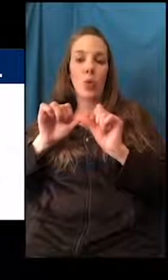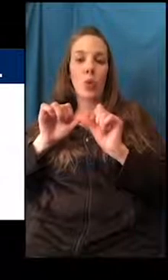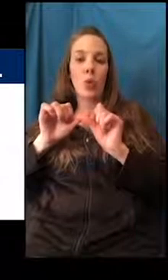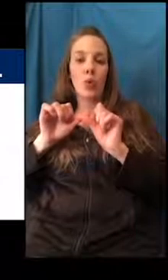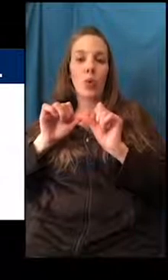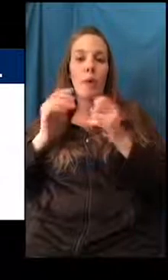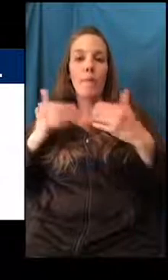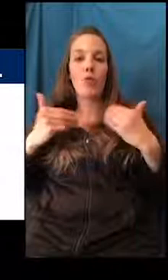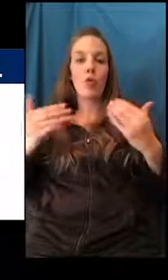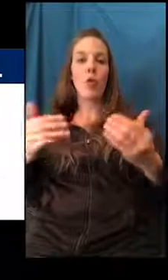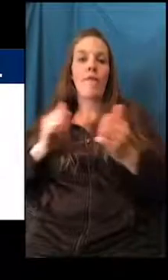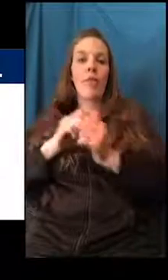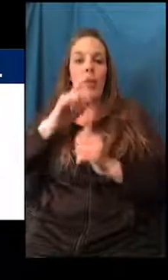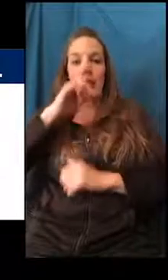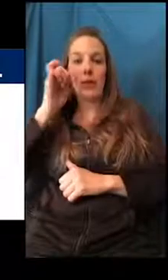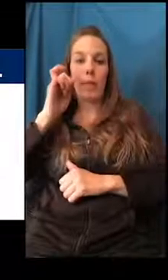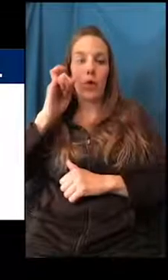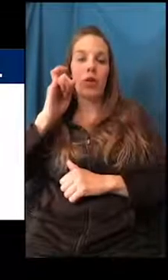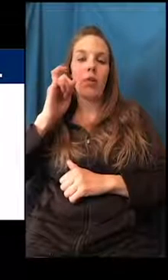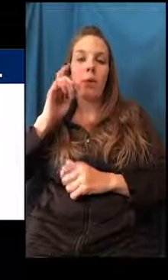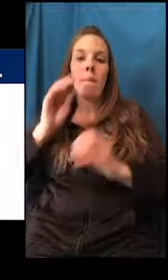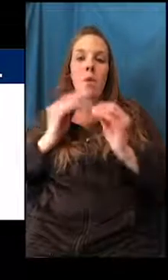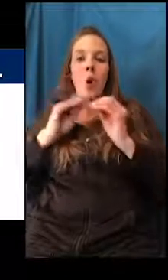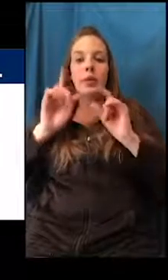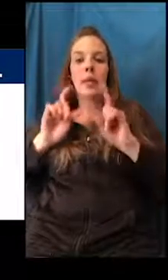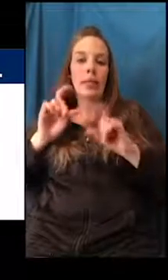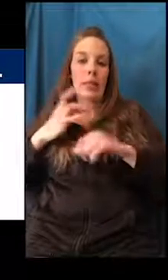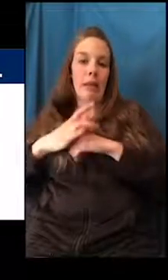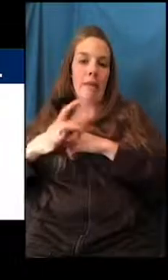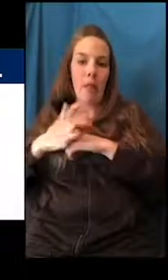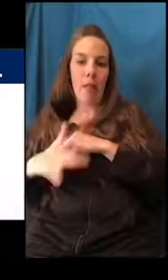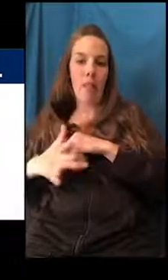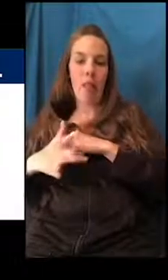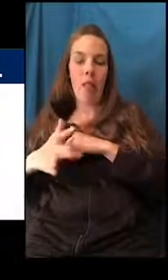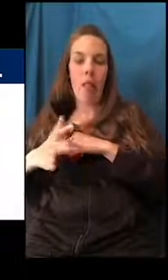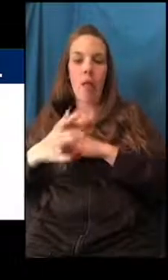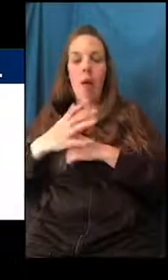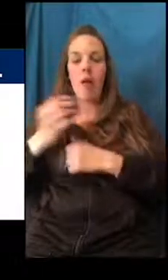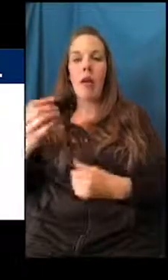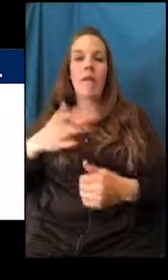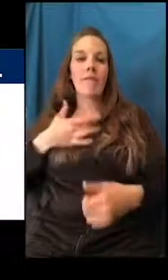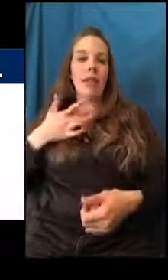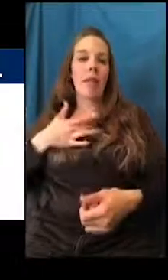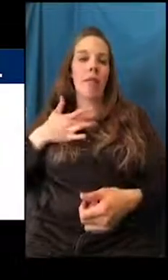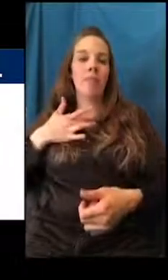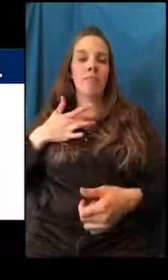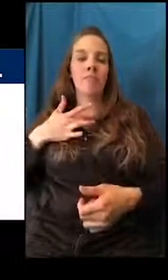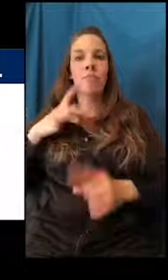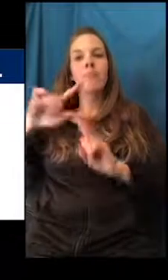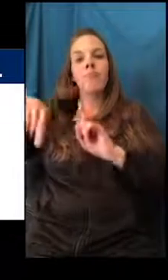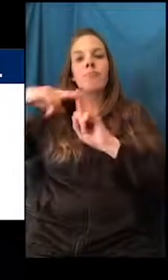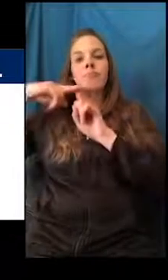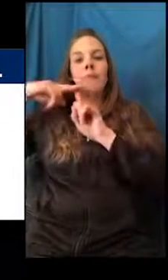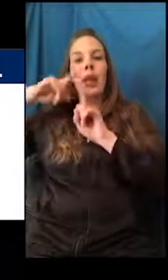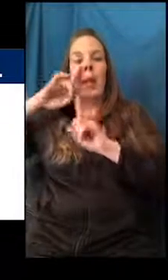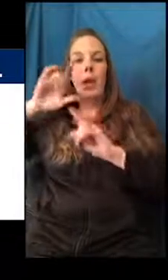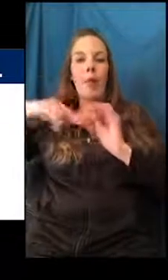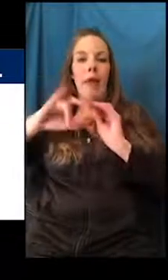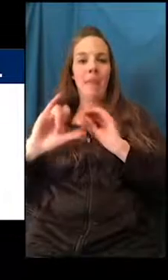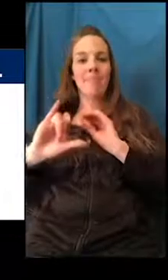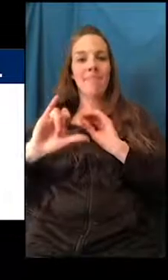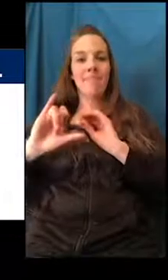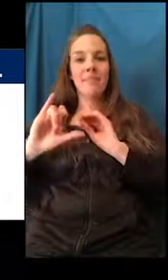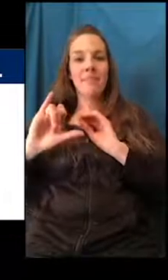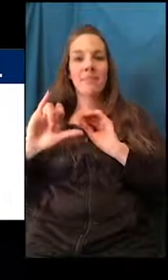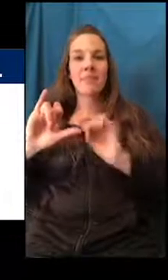summer, there'll be more testing available, and I'm feeling pretty optimistic about that. So we do